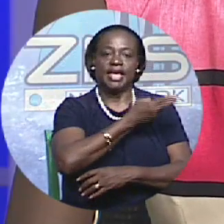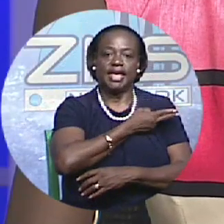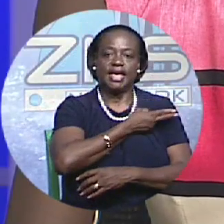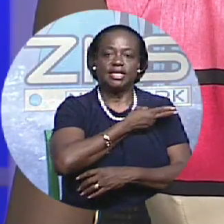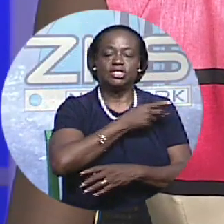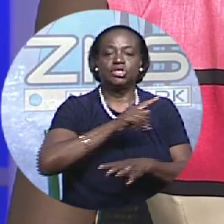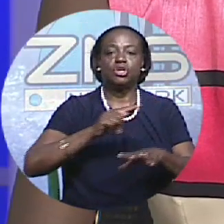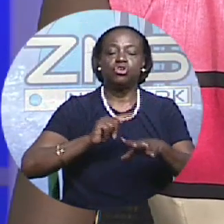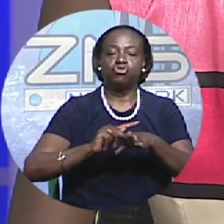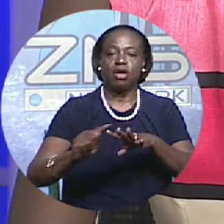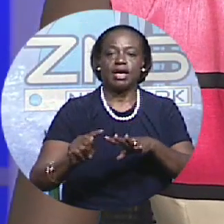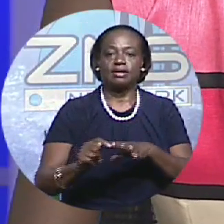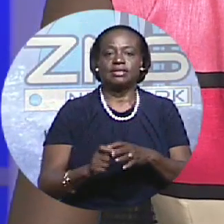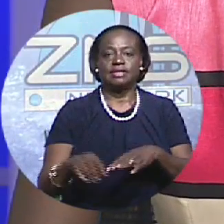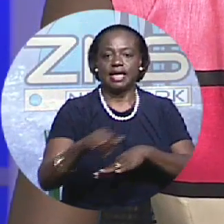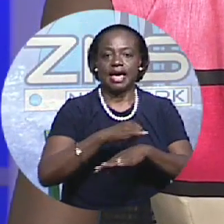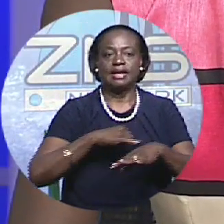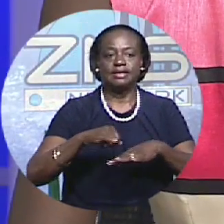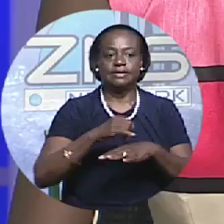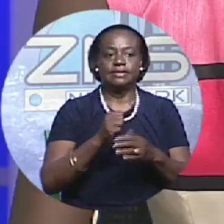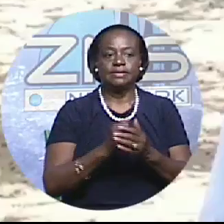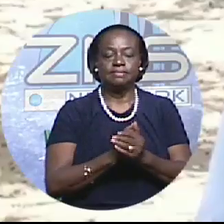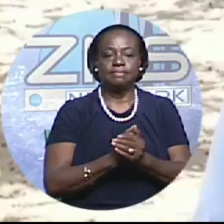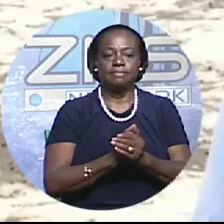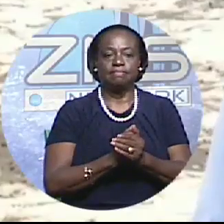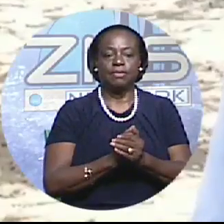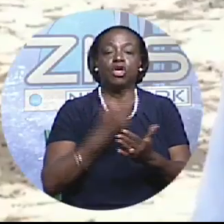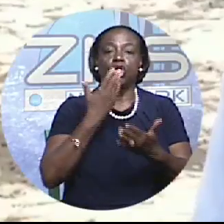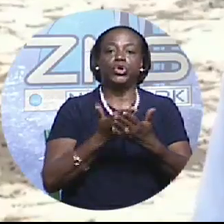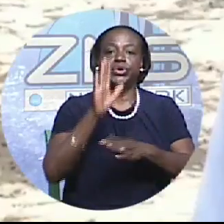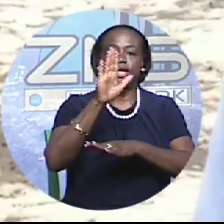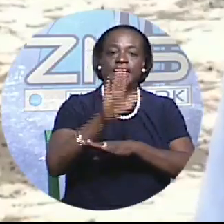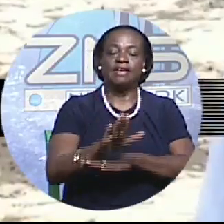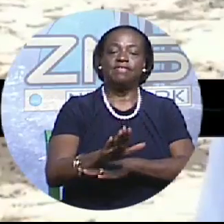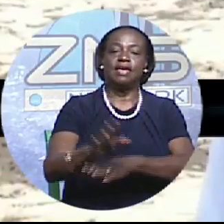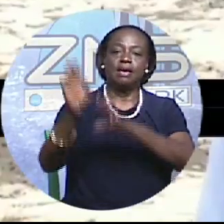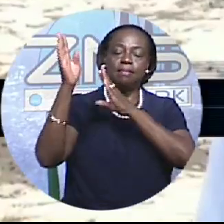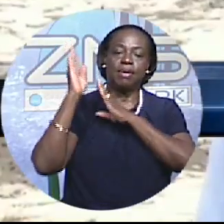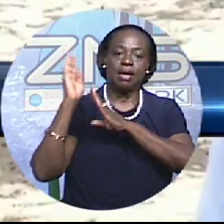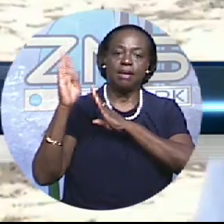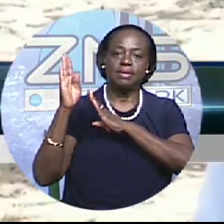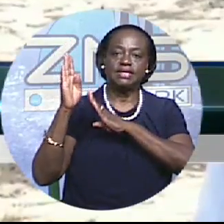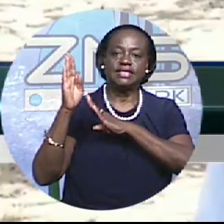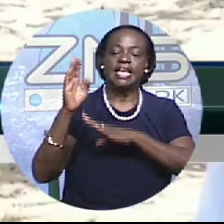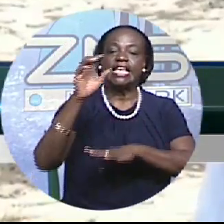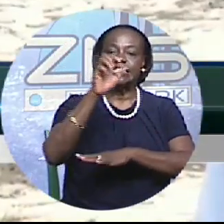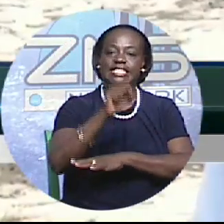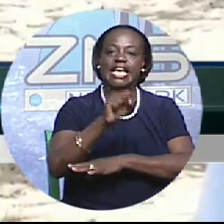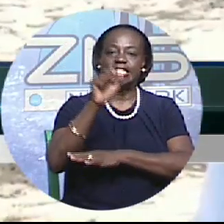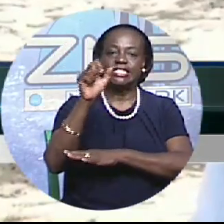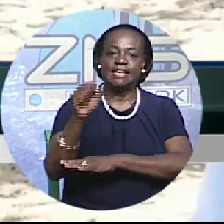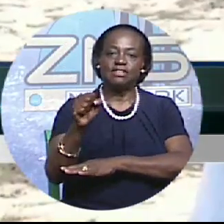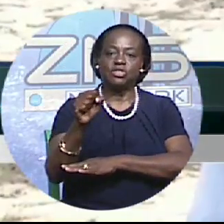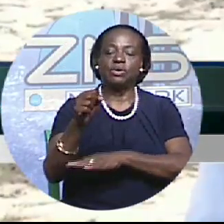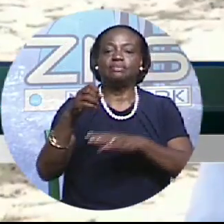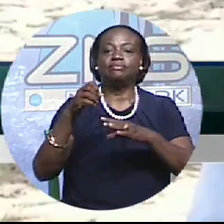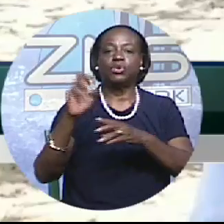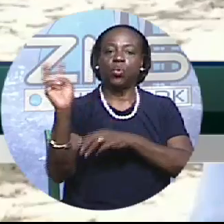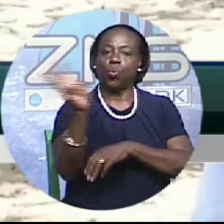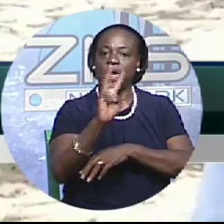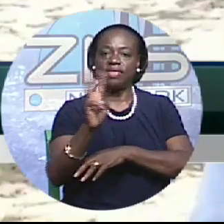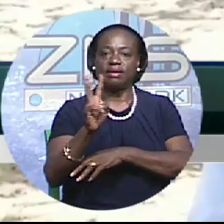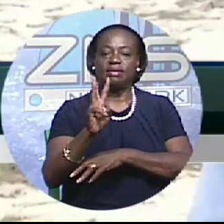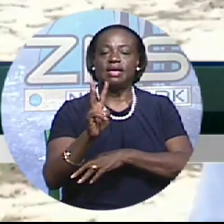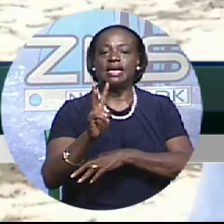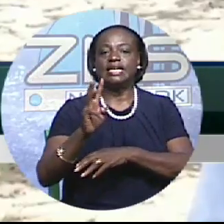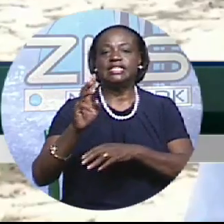this Saturday. Here's his report. Good evening, Bahamas. Well, the weather in San Salvador has taken a slight turn. It started